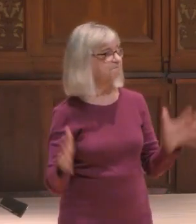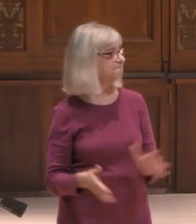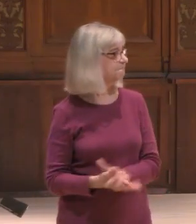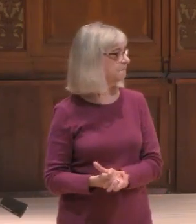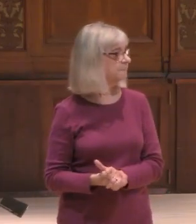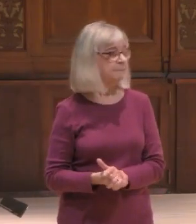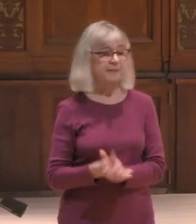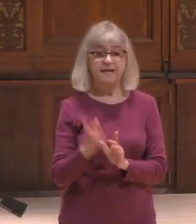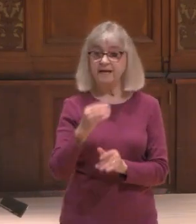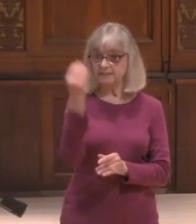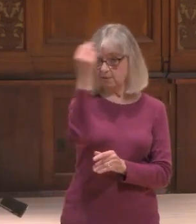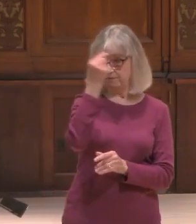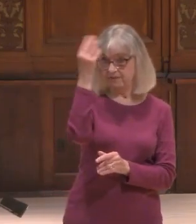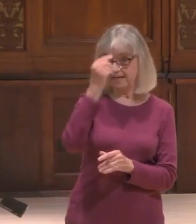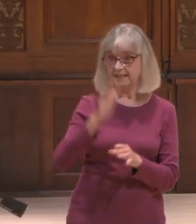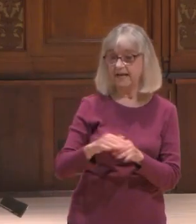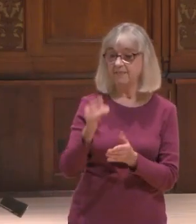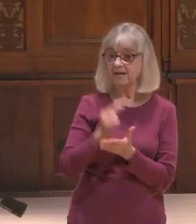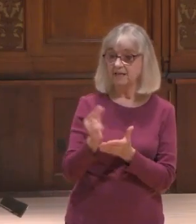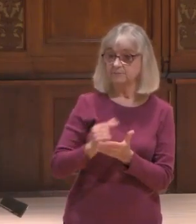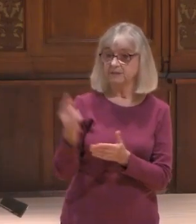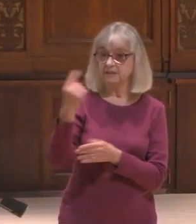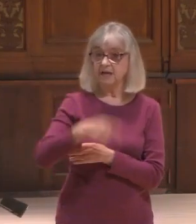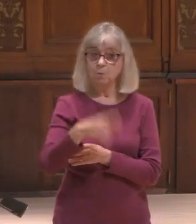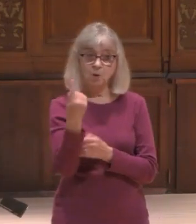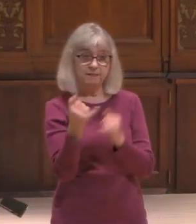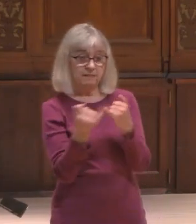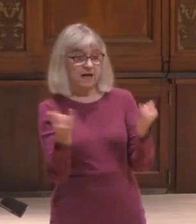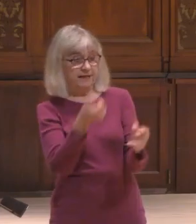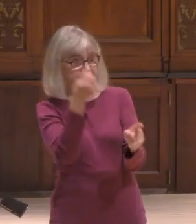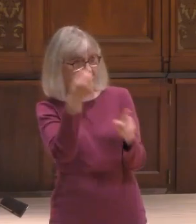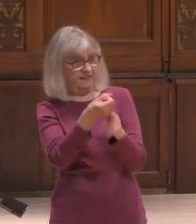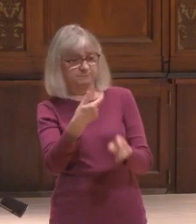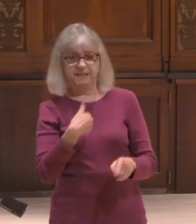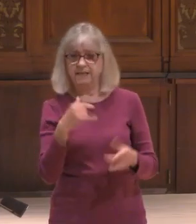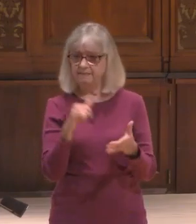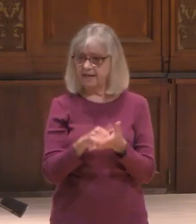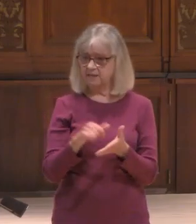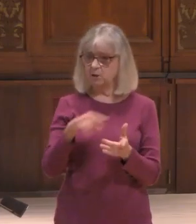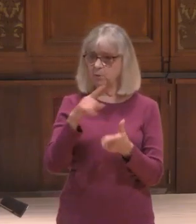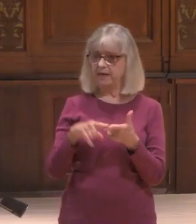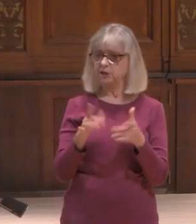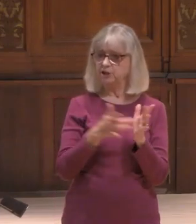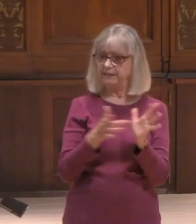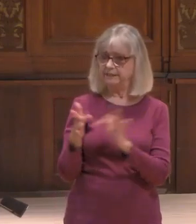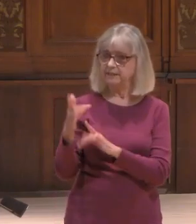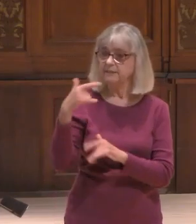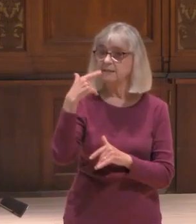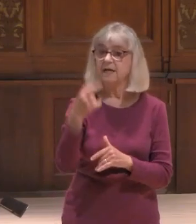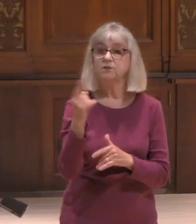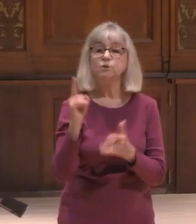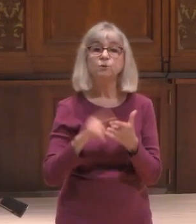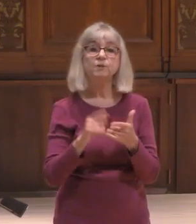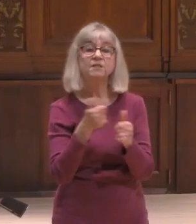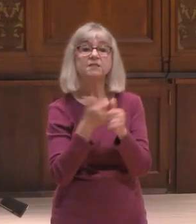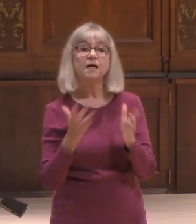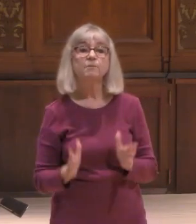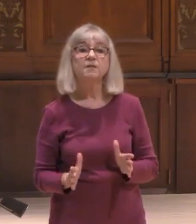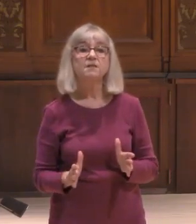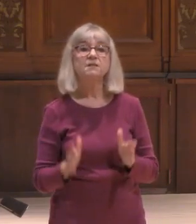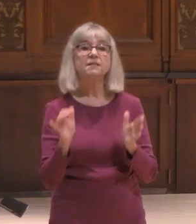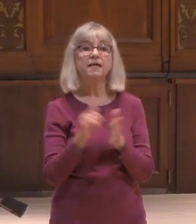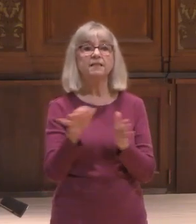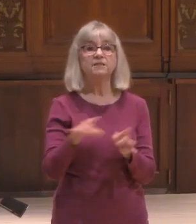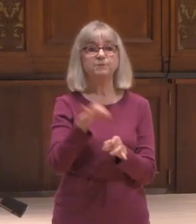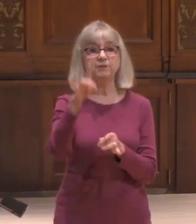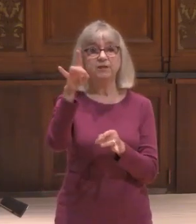So as I reflected on the gospel today, one line hit me, and that is when Jesus says to the disciples that the